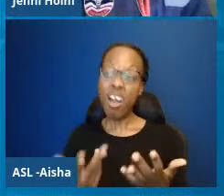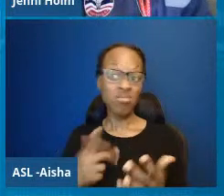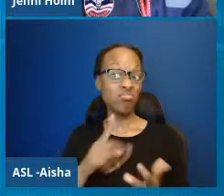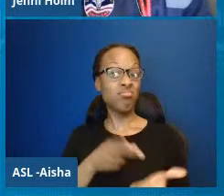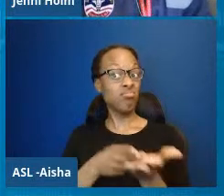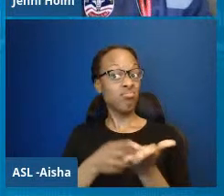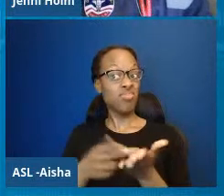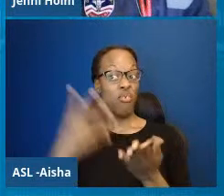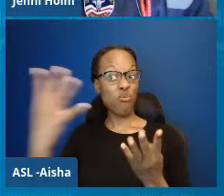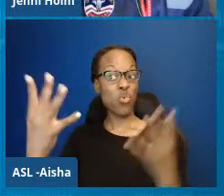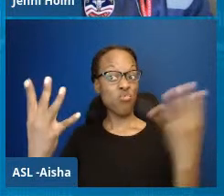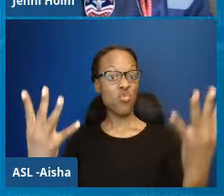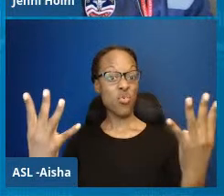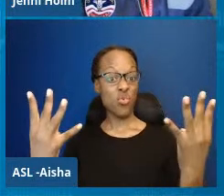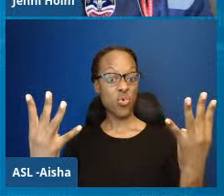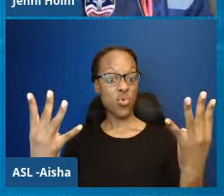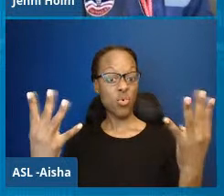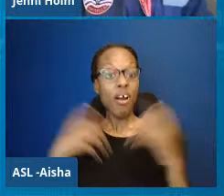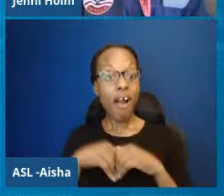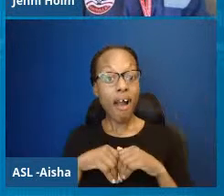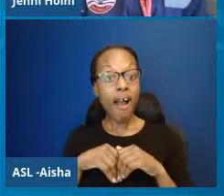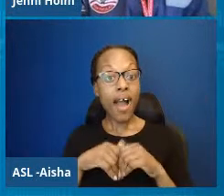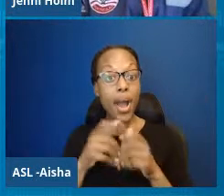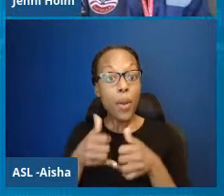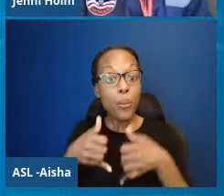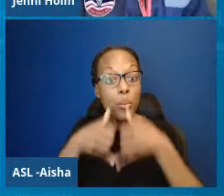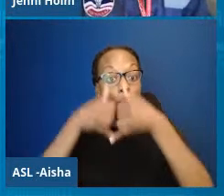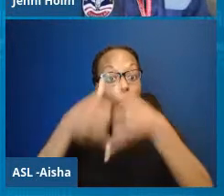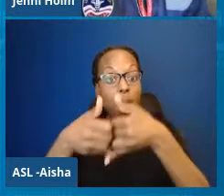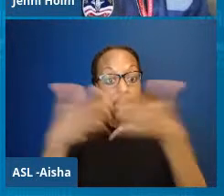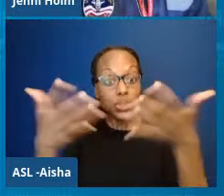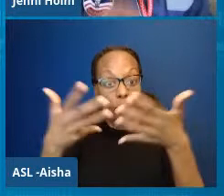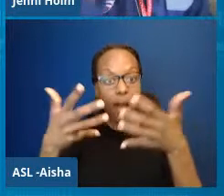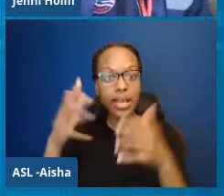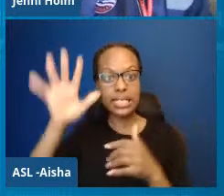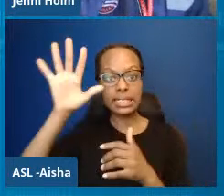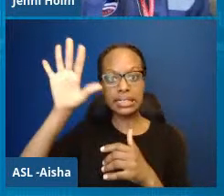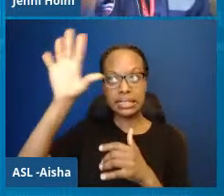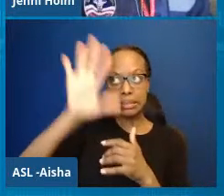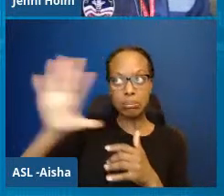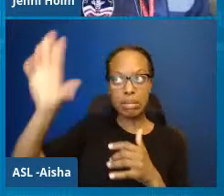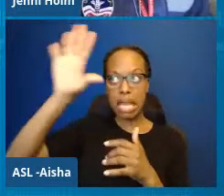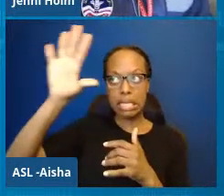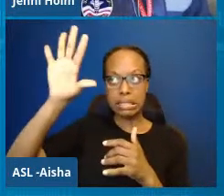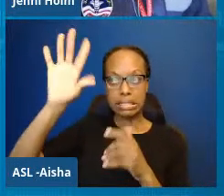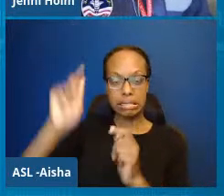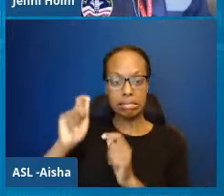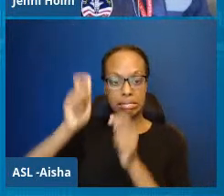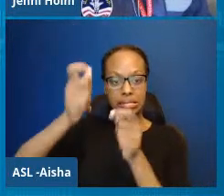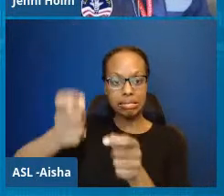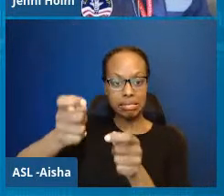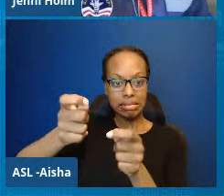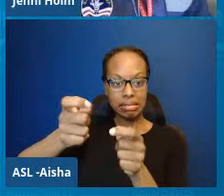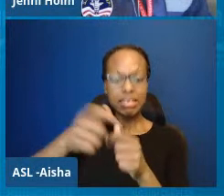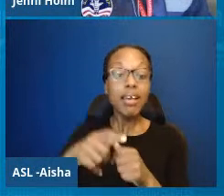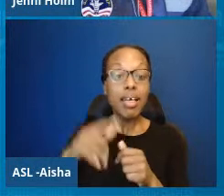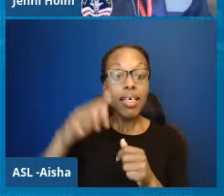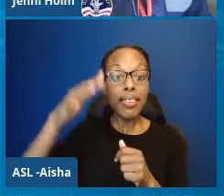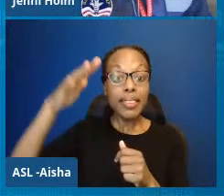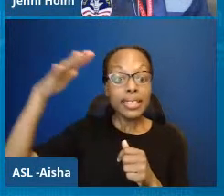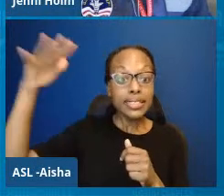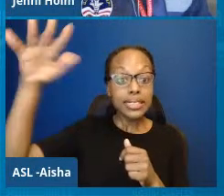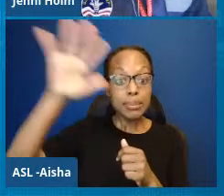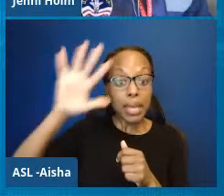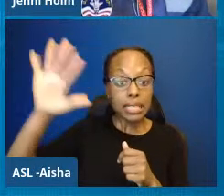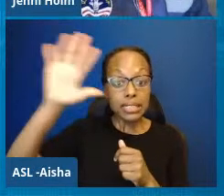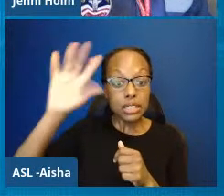big prize is a piece of space. You actually win a piece of space, and we've named it after both of you, and it's actually floating right above your head, so you can have it for